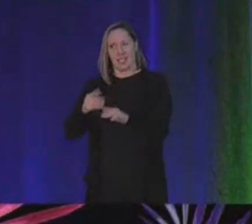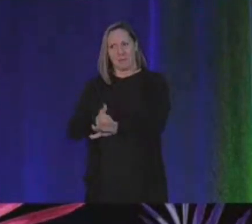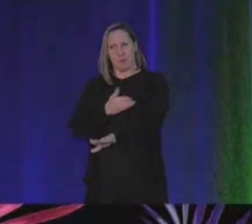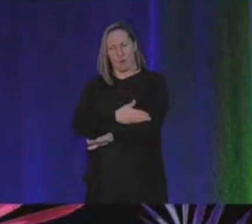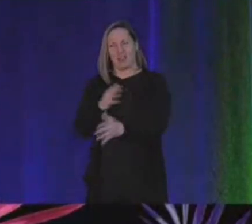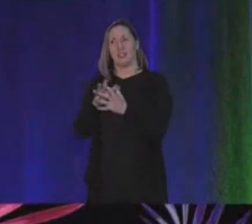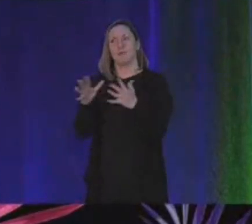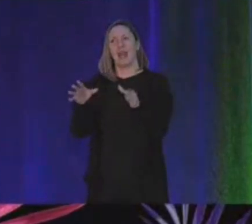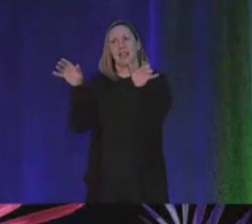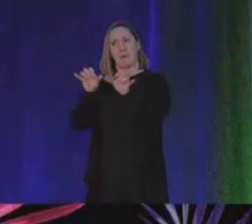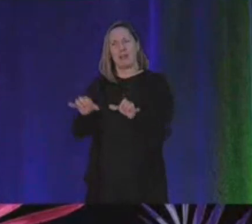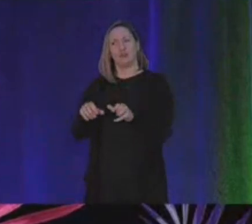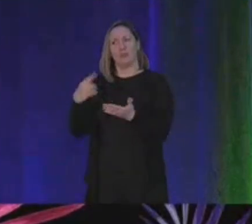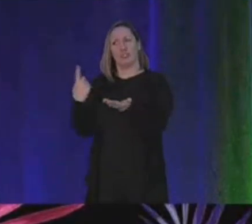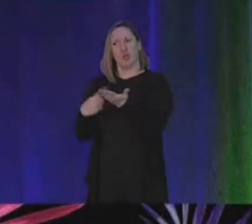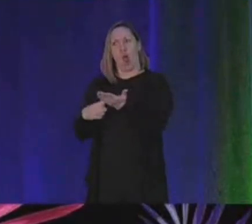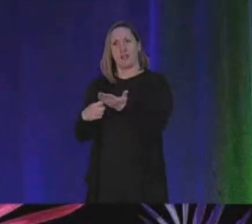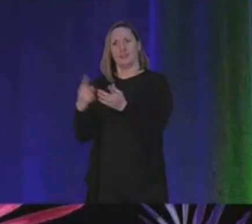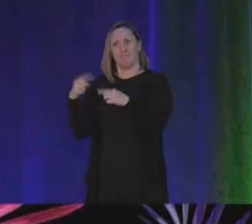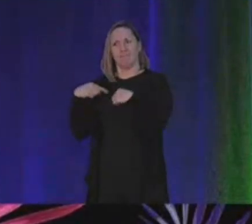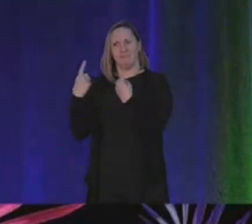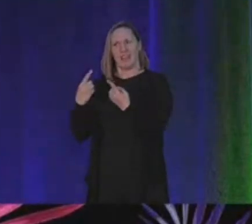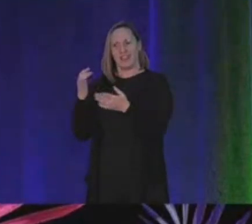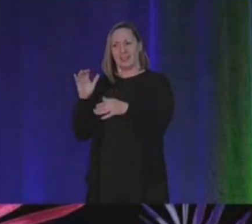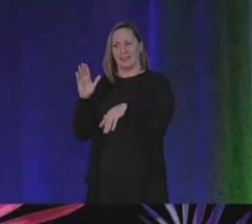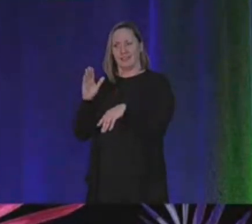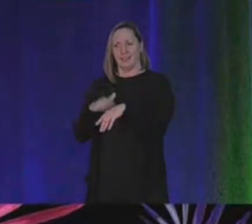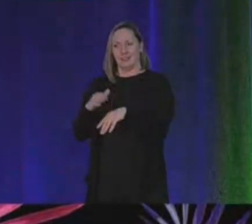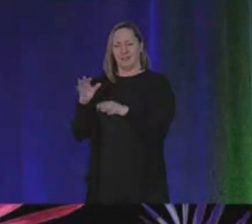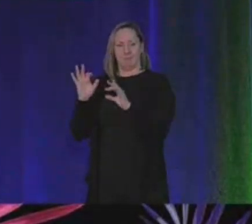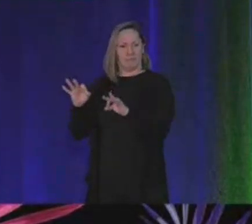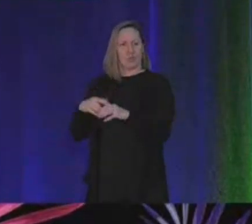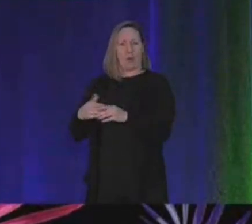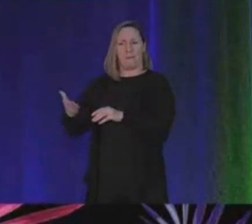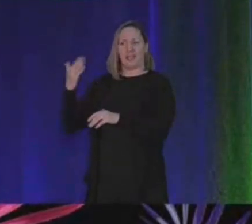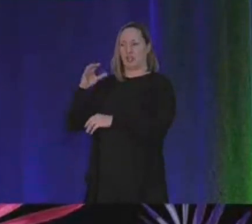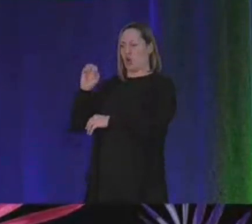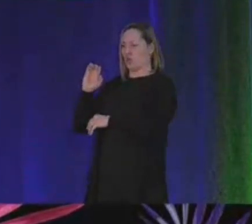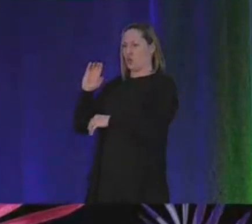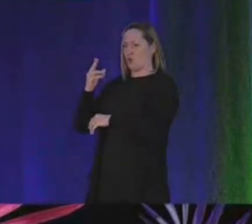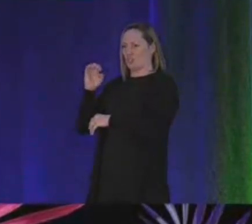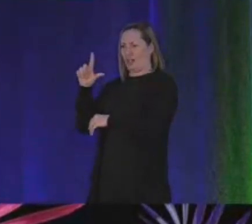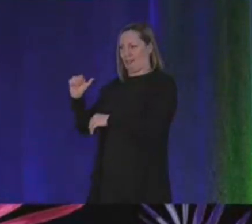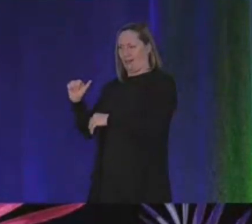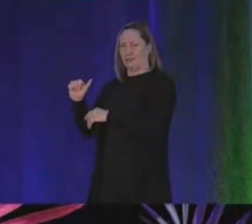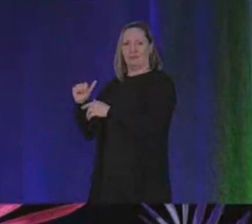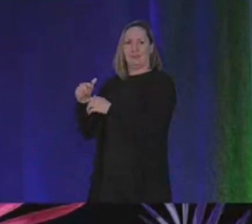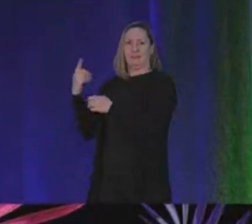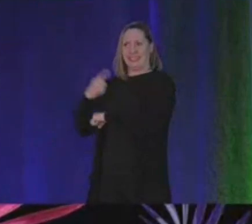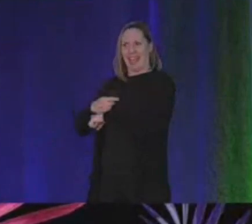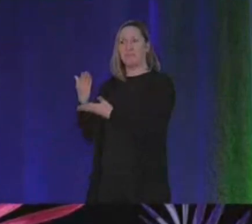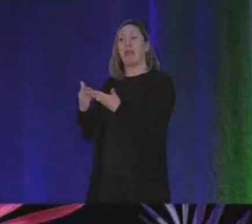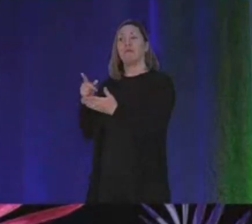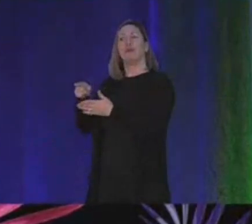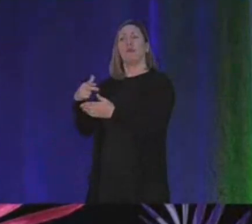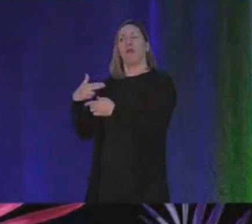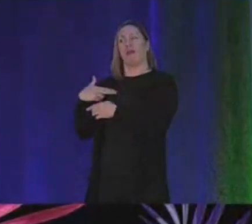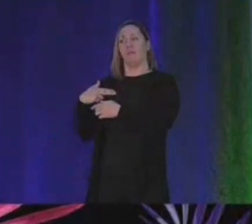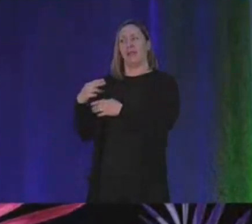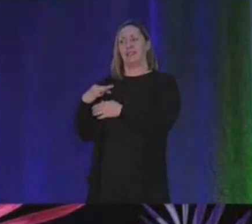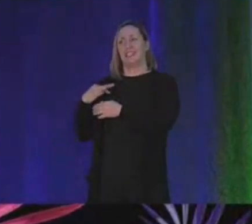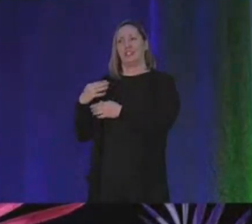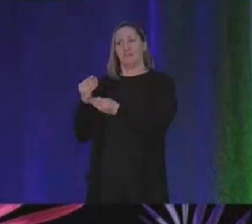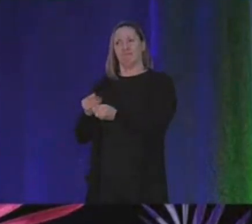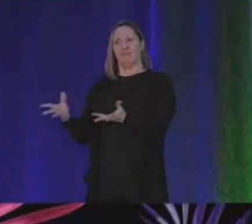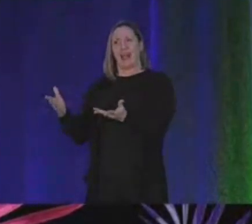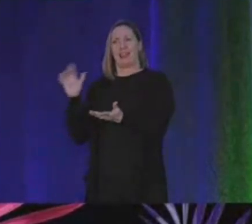over the past couple of days, so I think it's on brand. And going back to your Coachella days, maybe we should make a T-shirt and maybe some merch later on you could sell on.